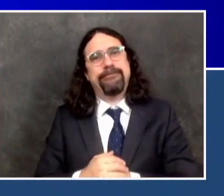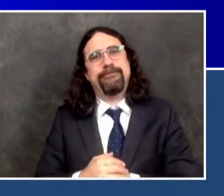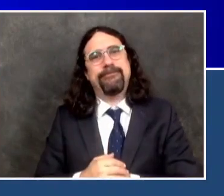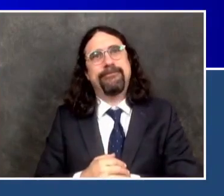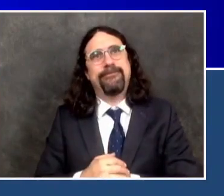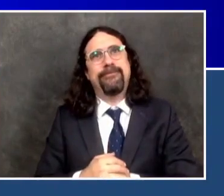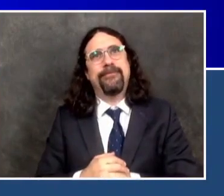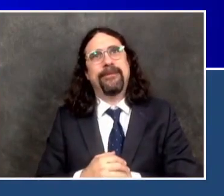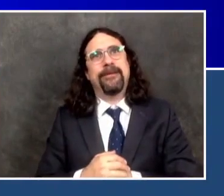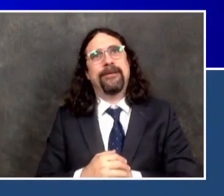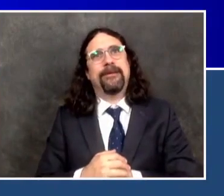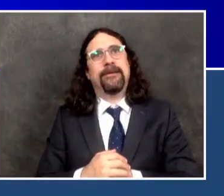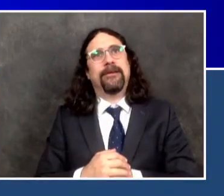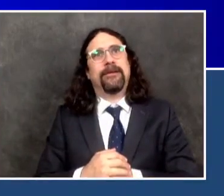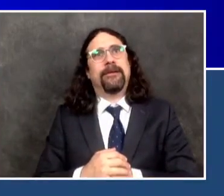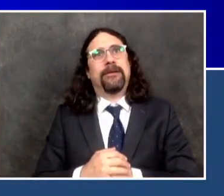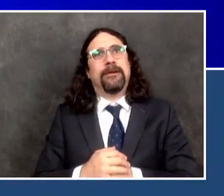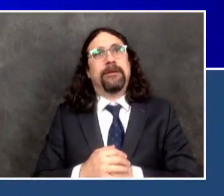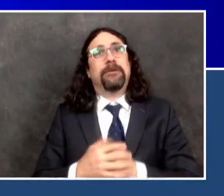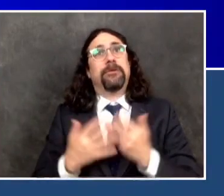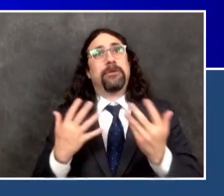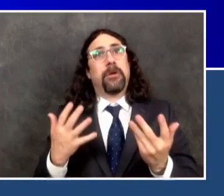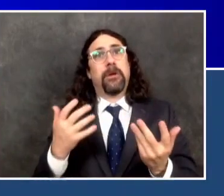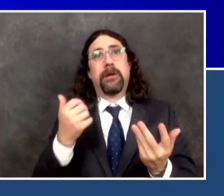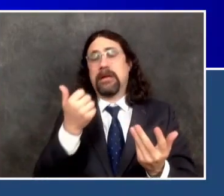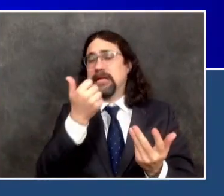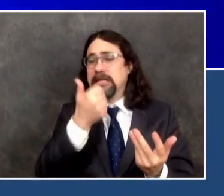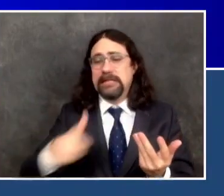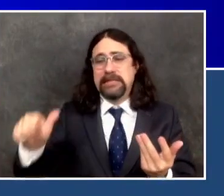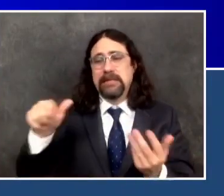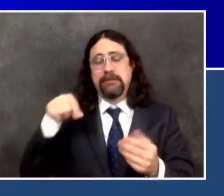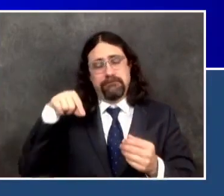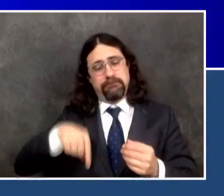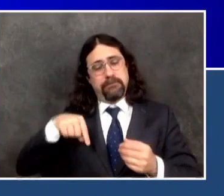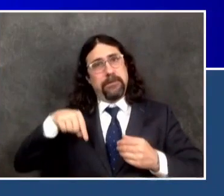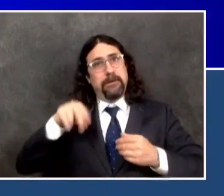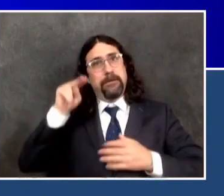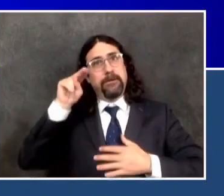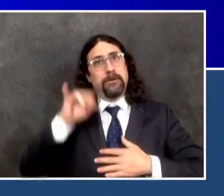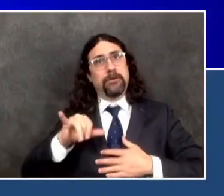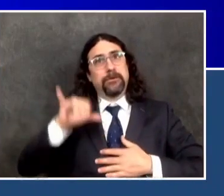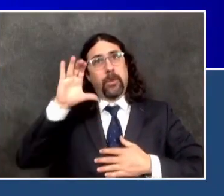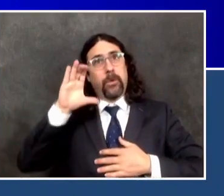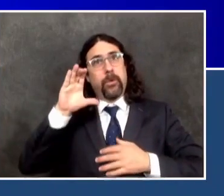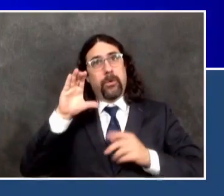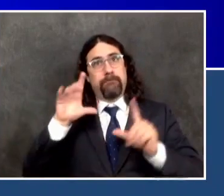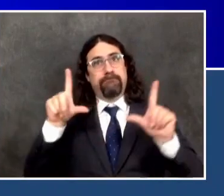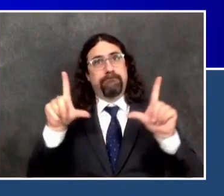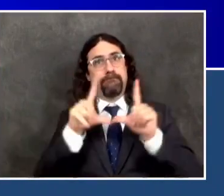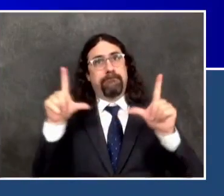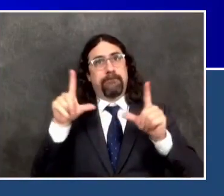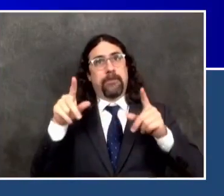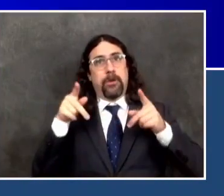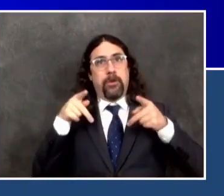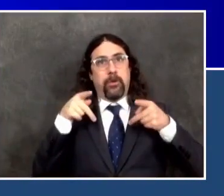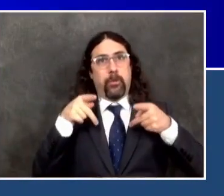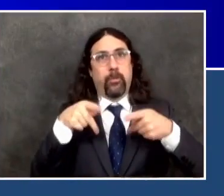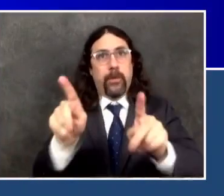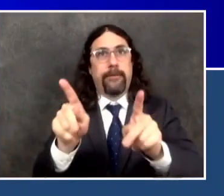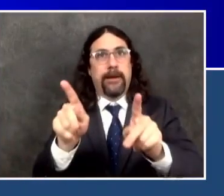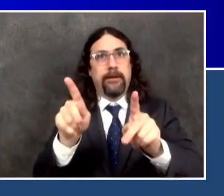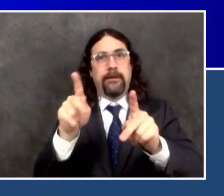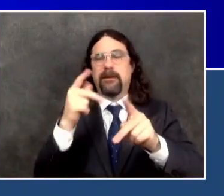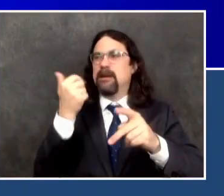going to talk to the organizers of events in June, which includes some really big, important annual events. We have had those